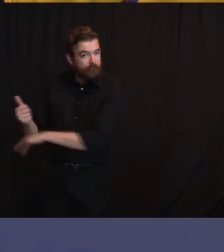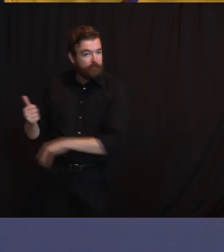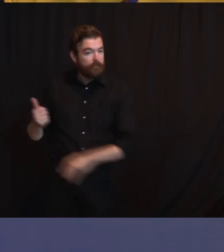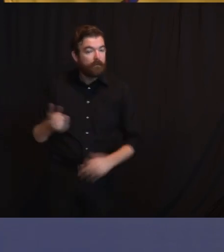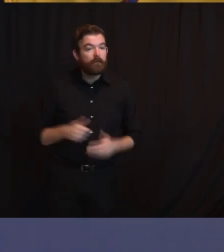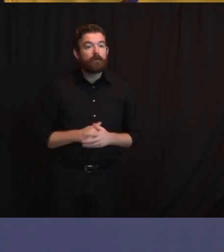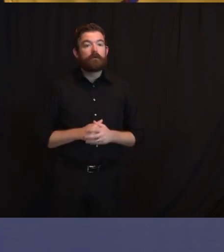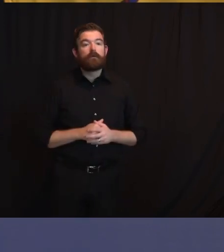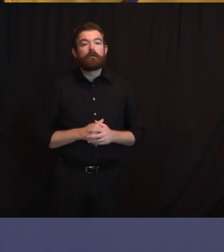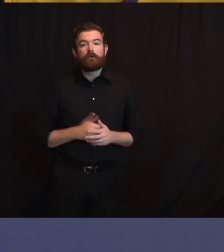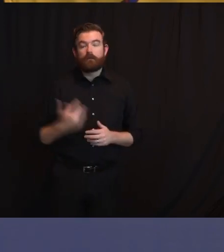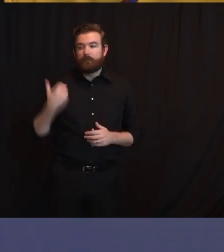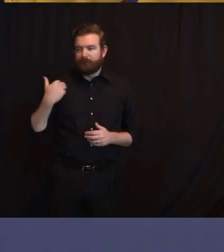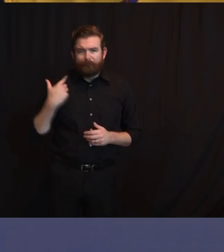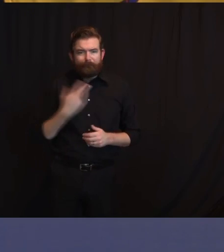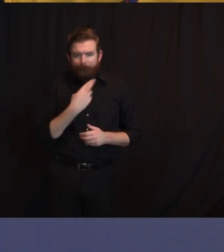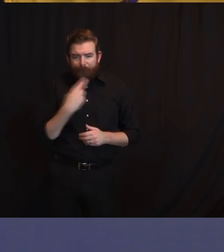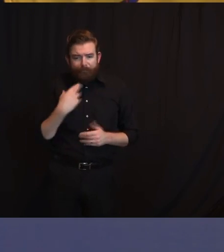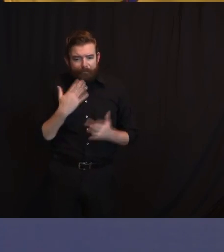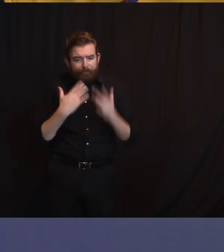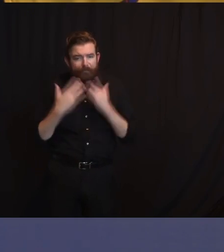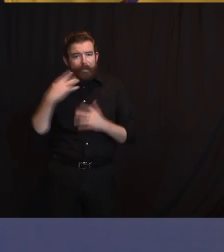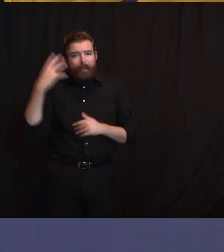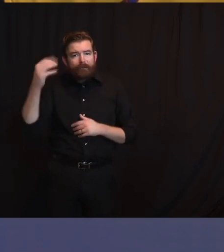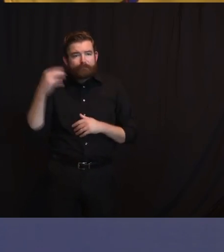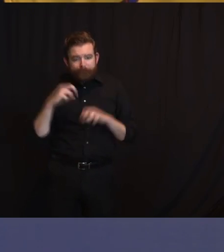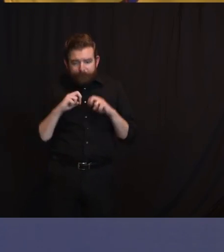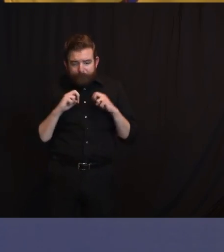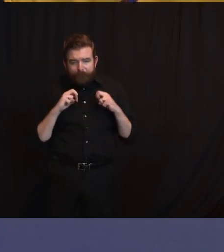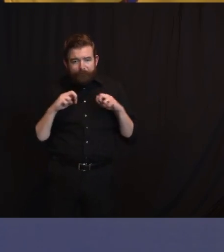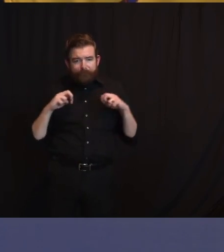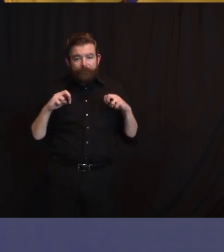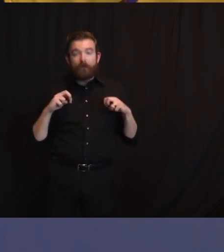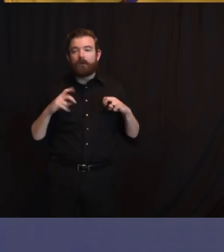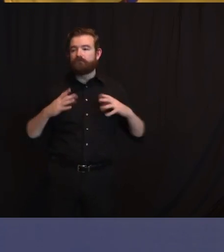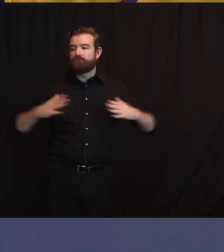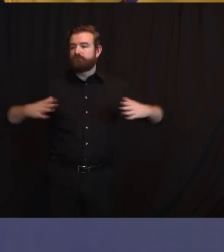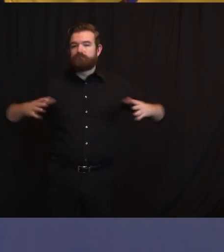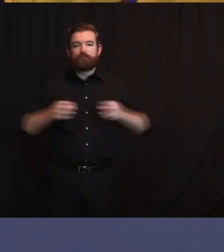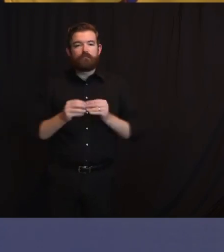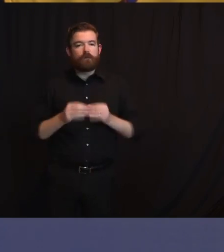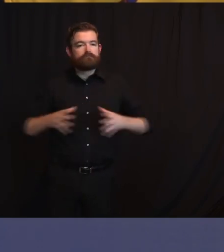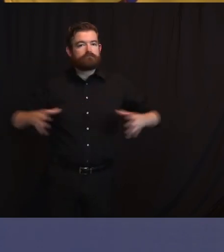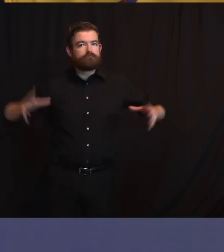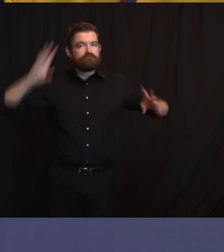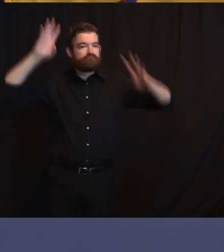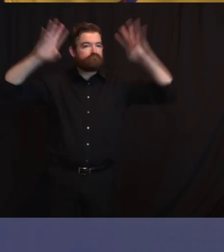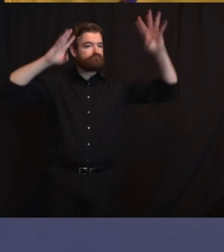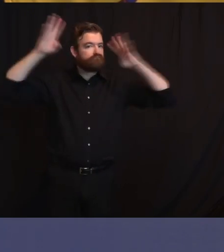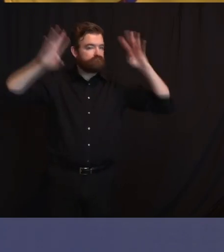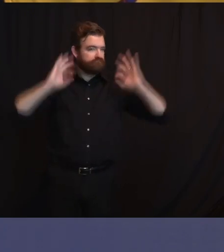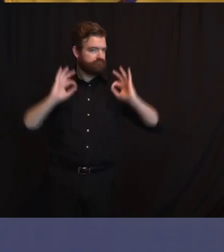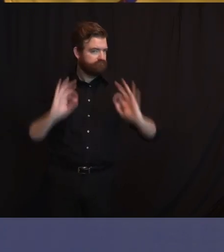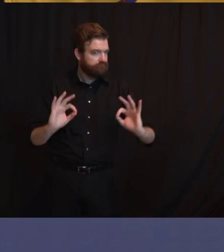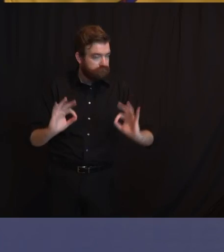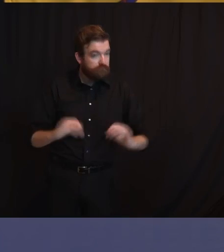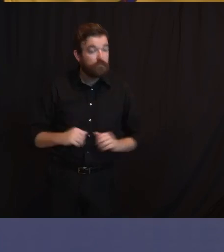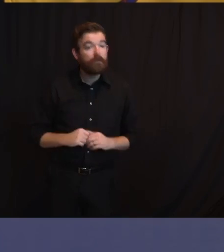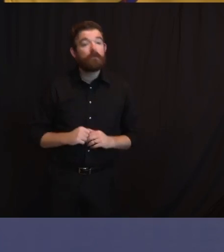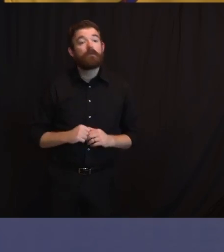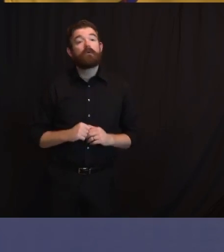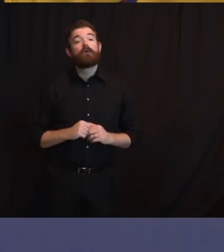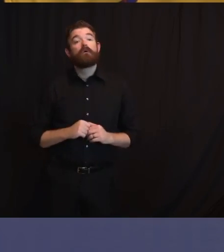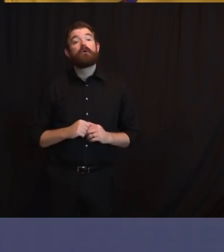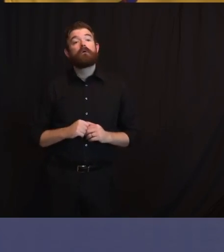dining have been really creative and have grown dramatically. And increasingly you're seeing some more over the top